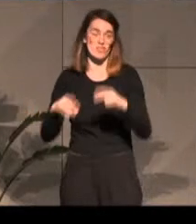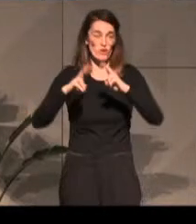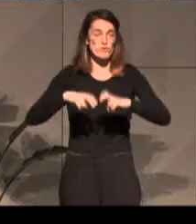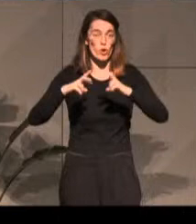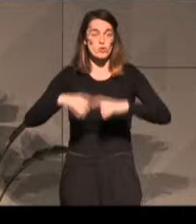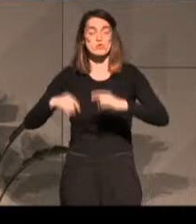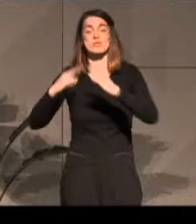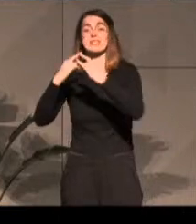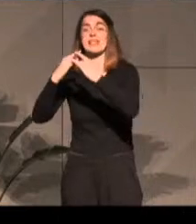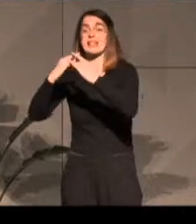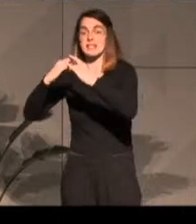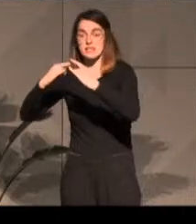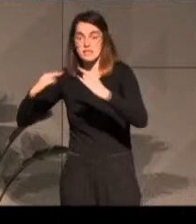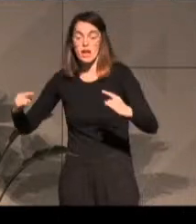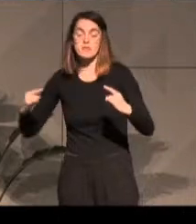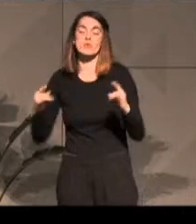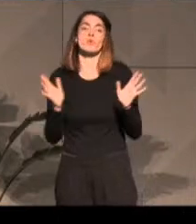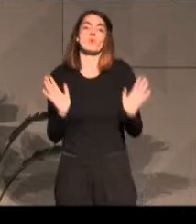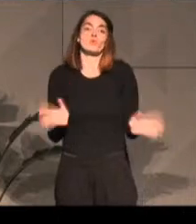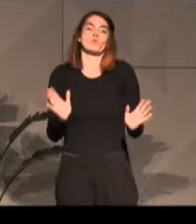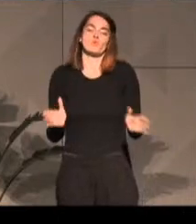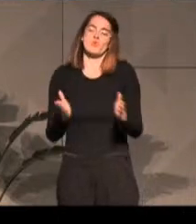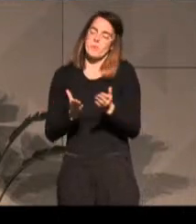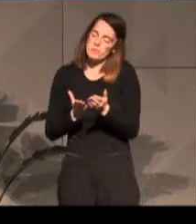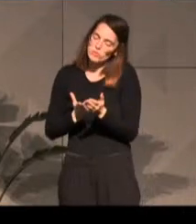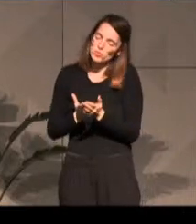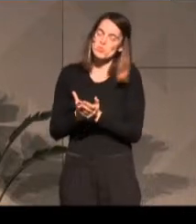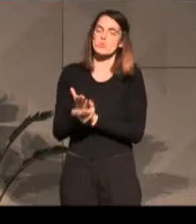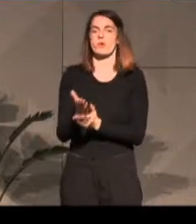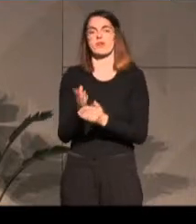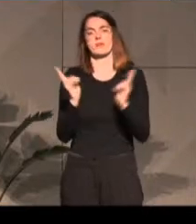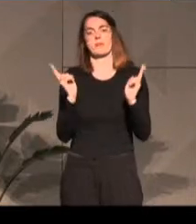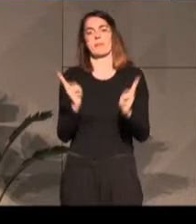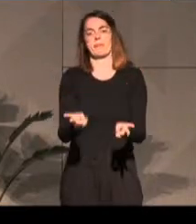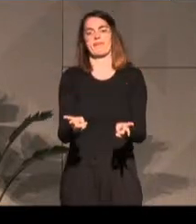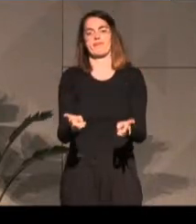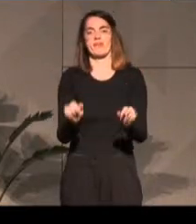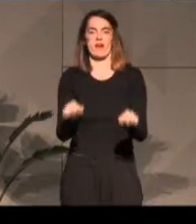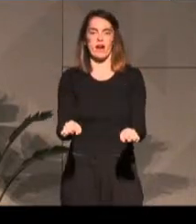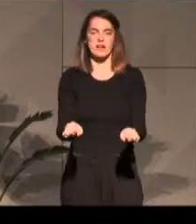fully, and the ice floe carried the research camp until the end.